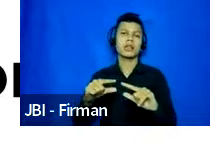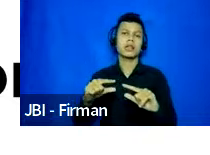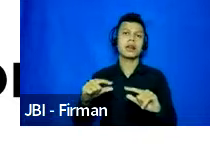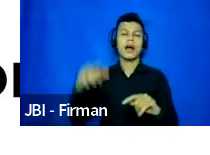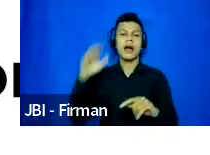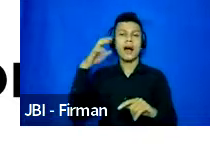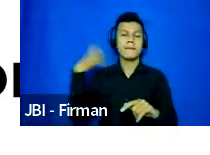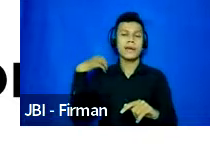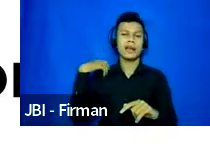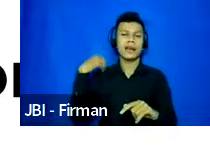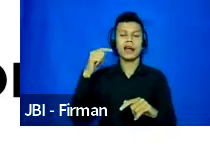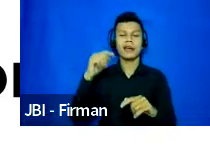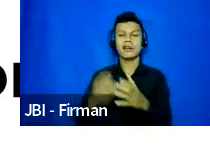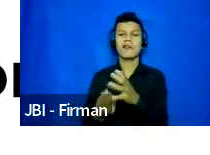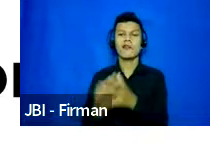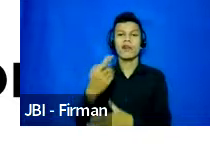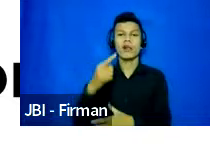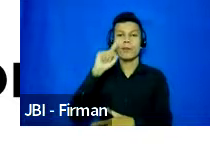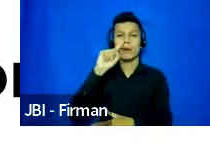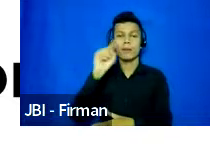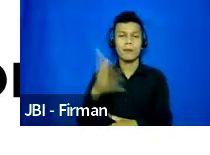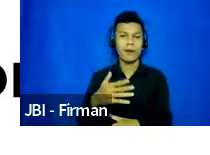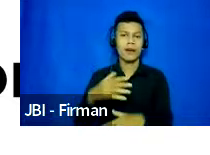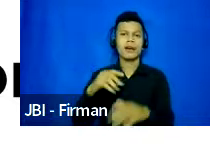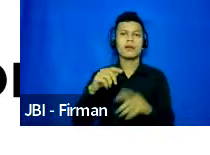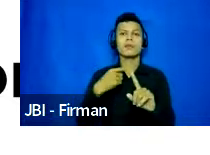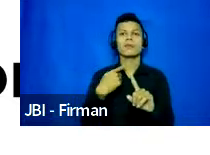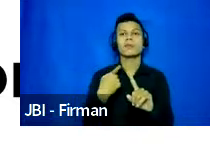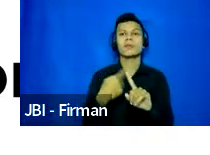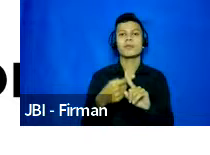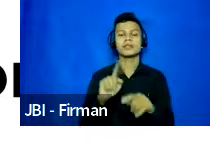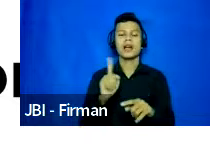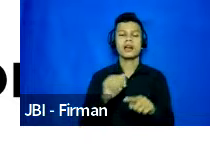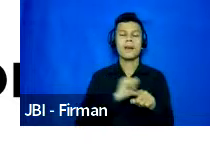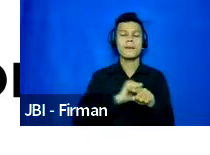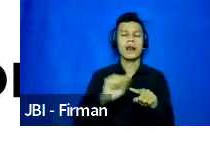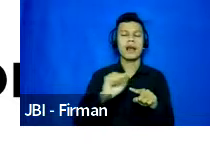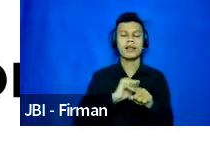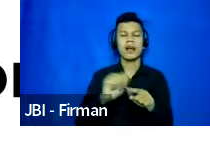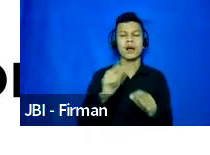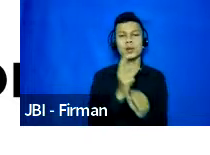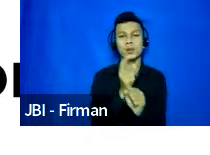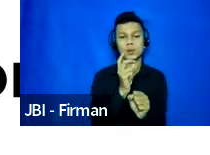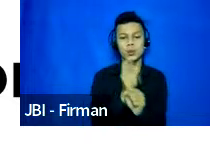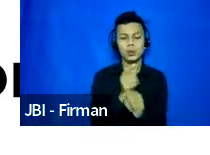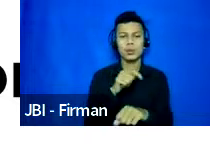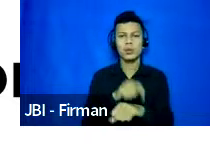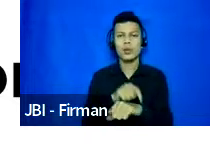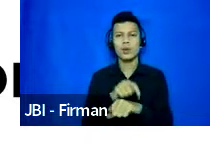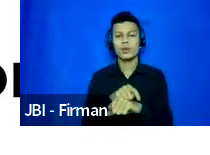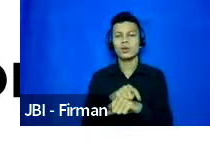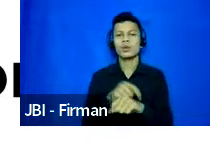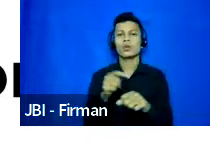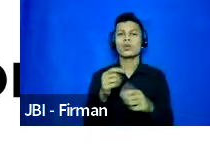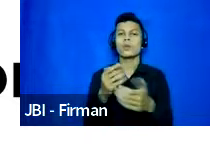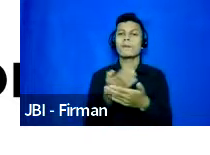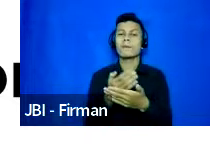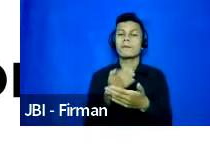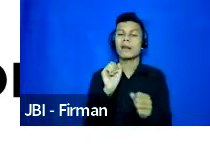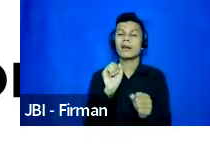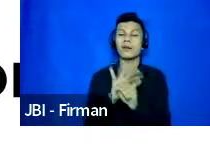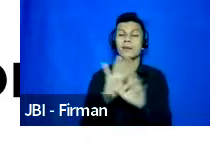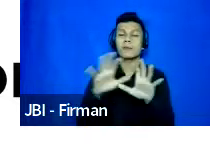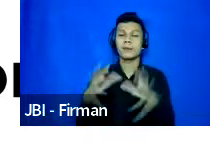teachers training during the COVID pandemic. Because one of the critical aspects